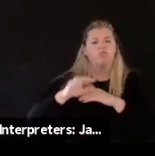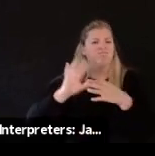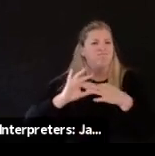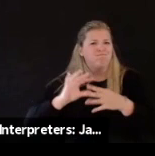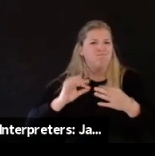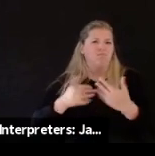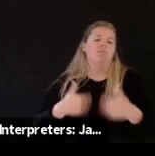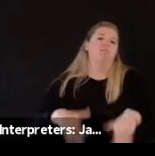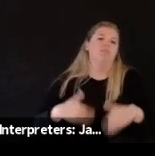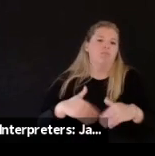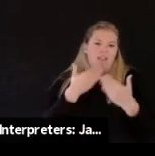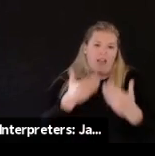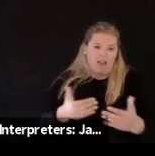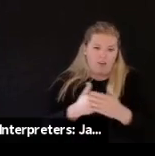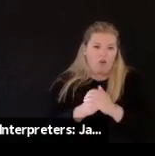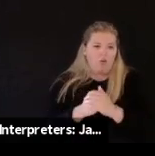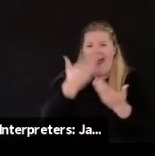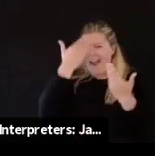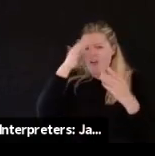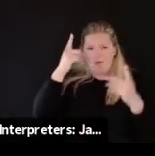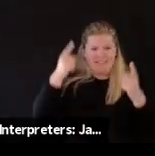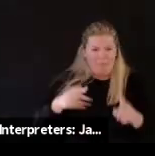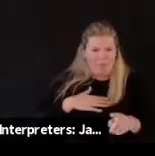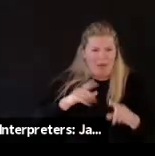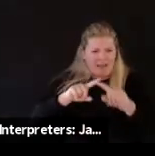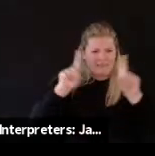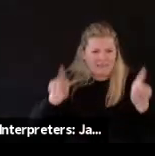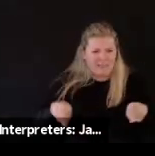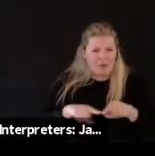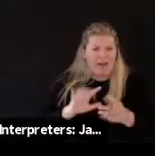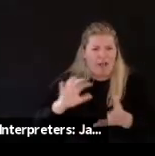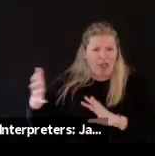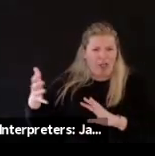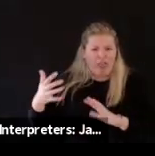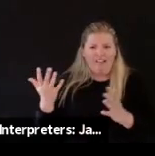I don't know what's happening to my screen, but